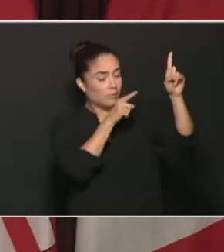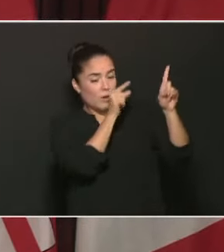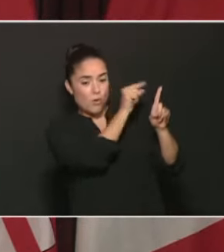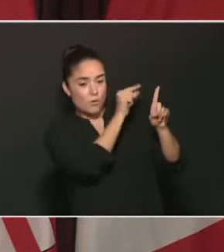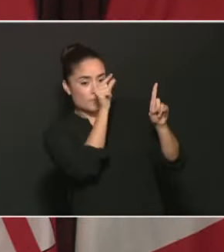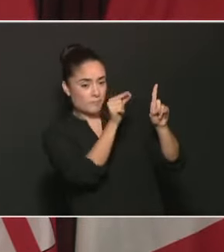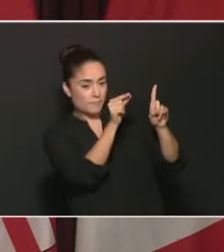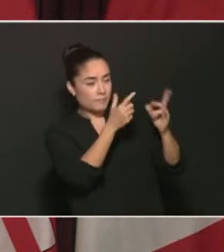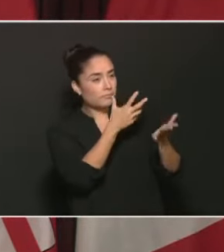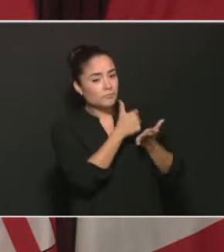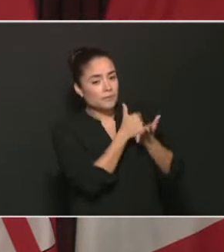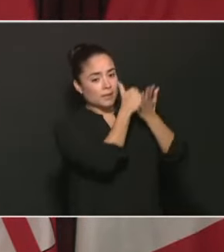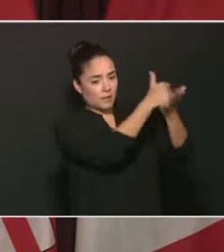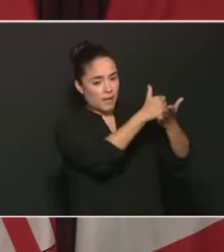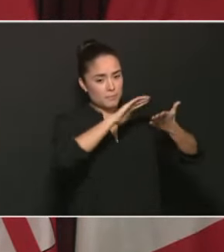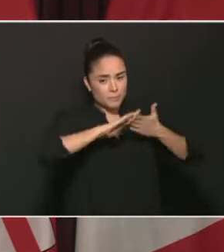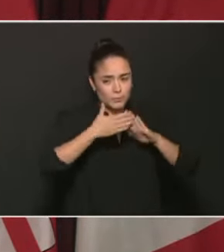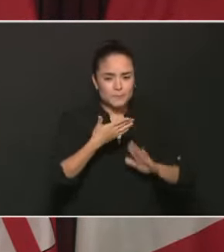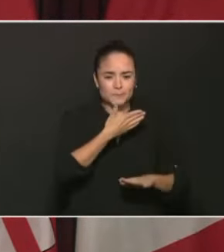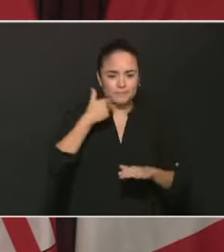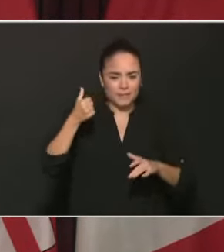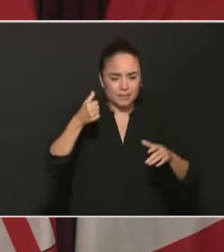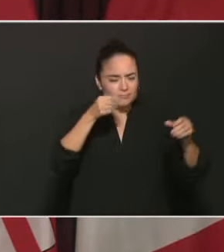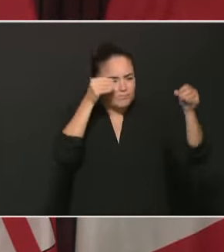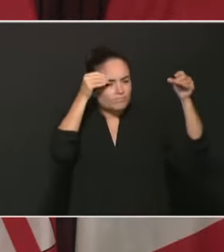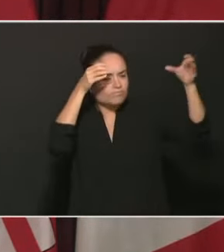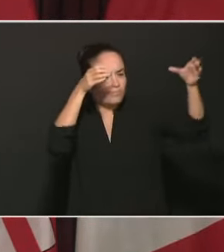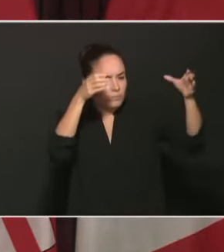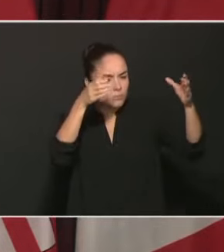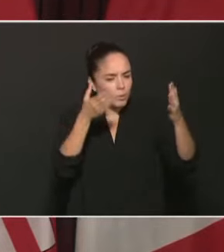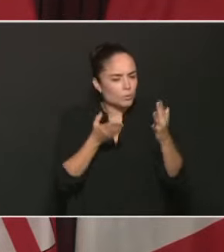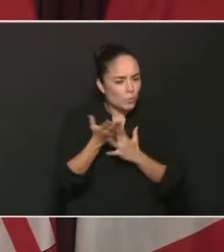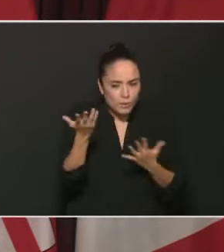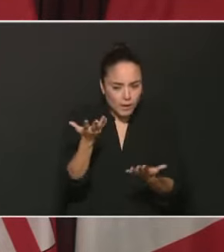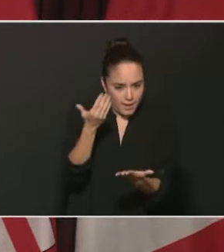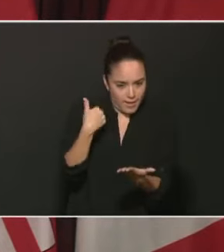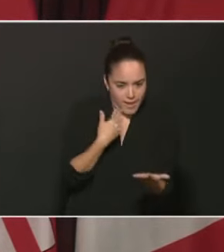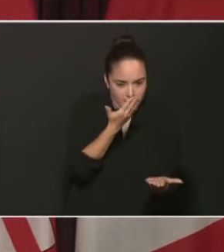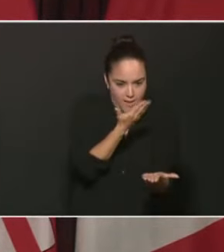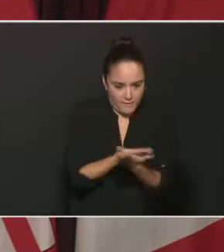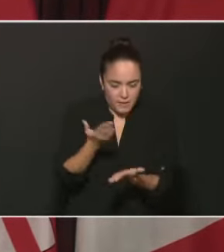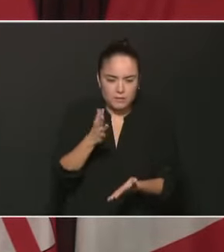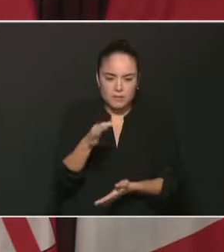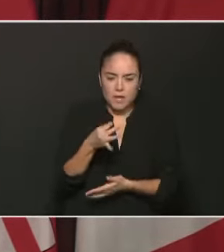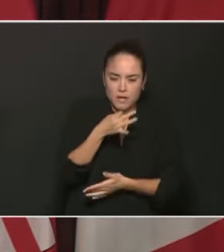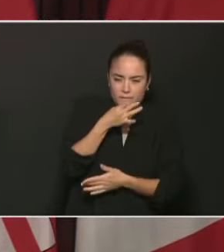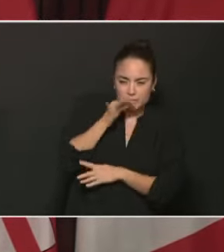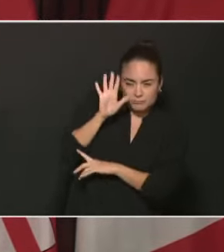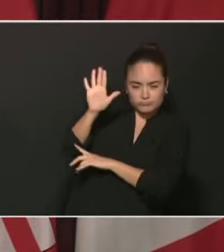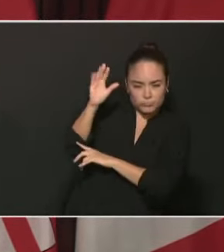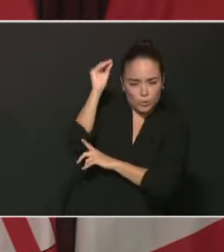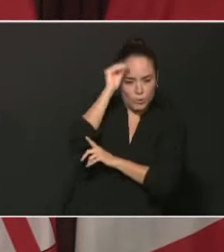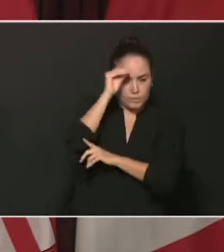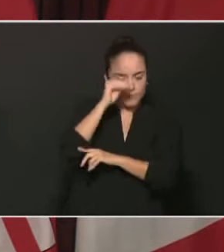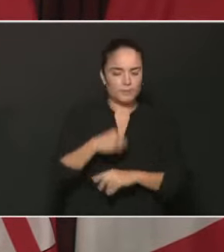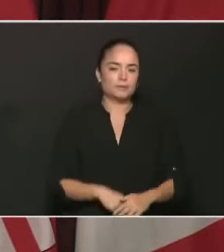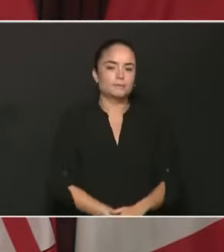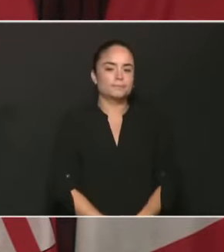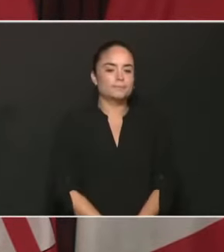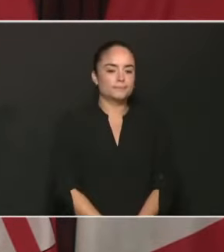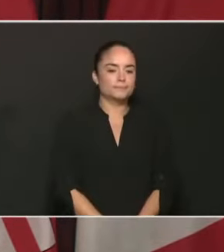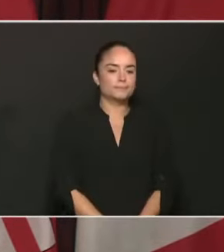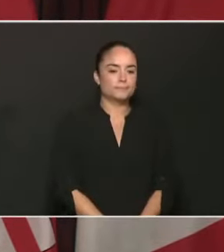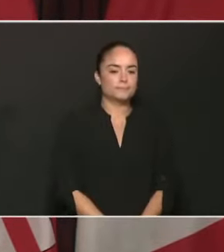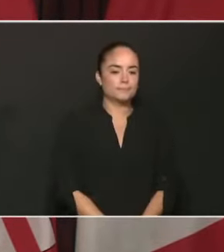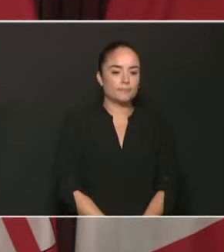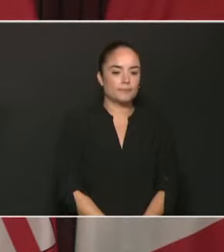informed through best evidence and expert opinion. Next question. Your next question comes from Colin DeMello with